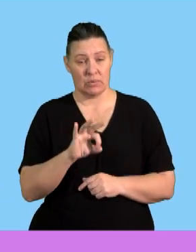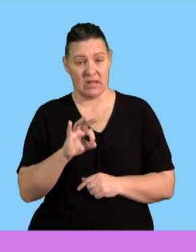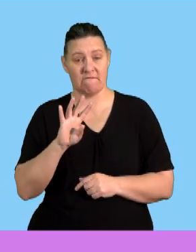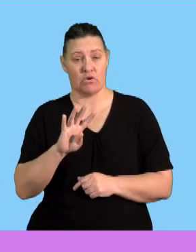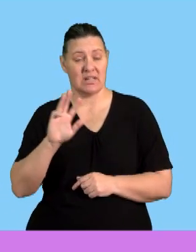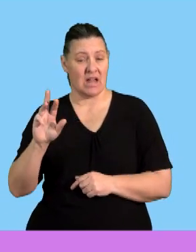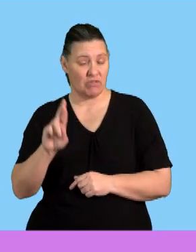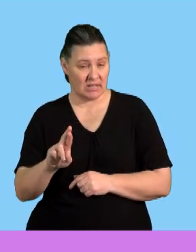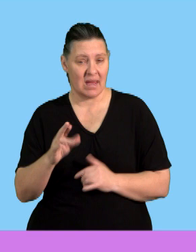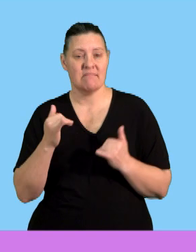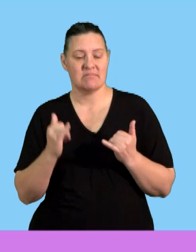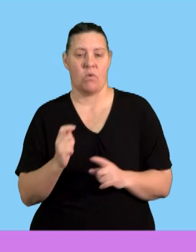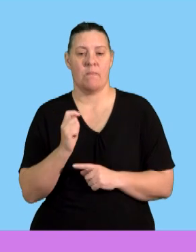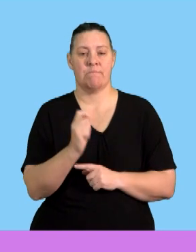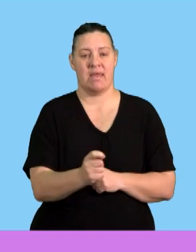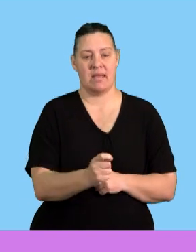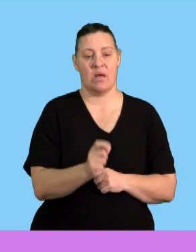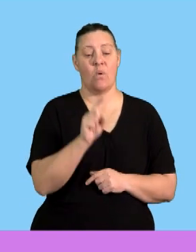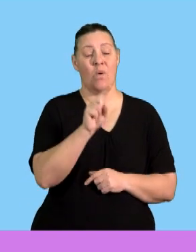12,349 Rand, he is now paying